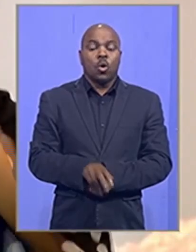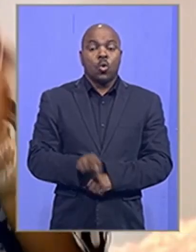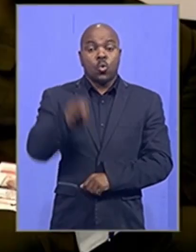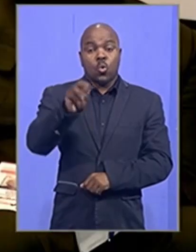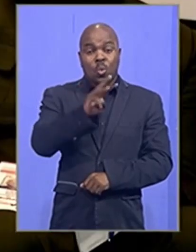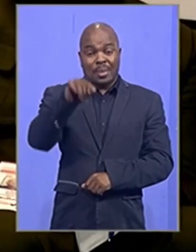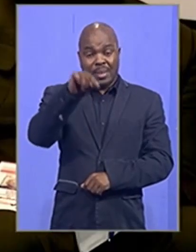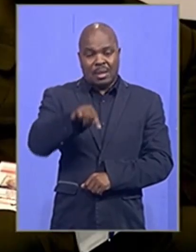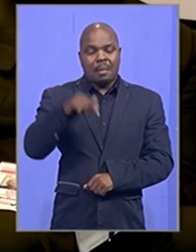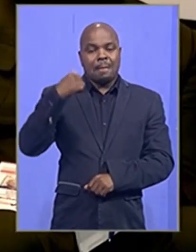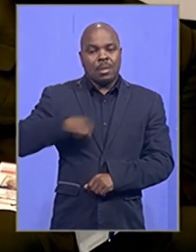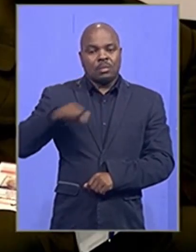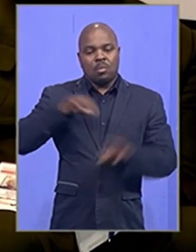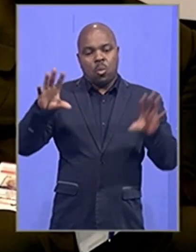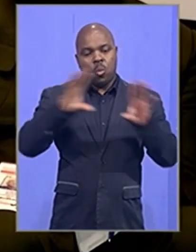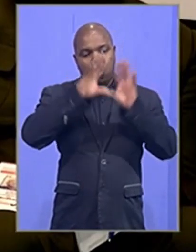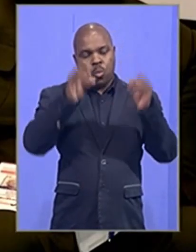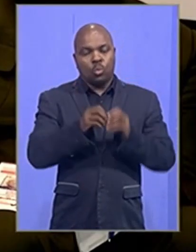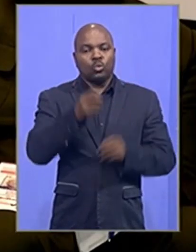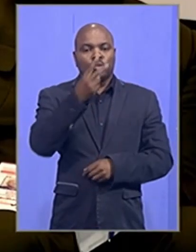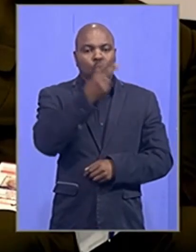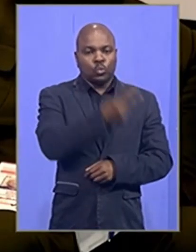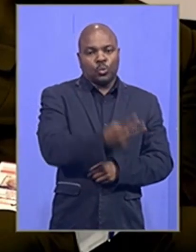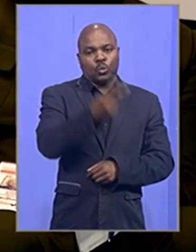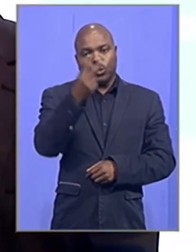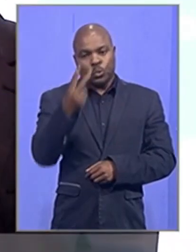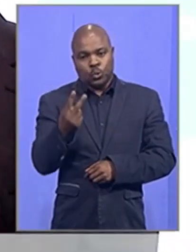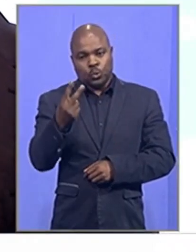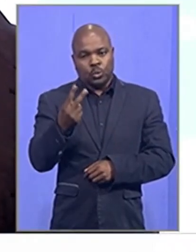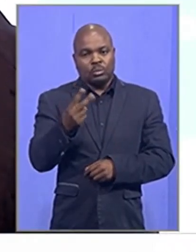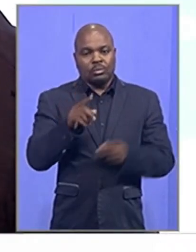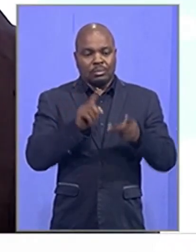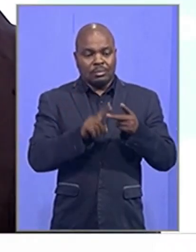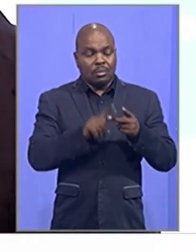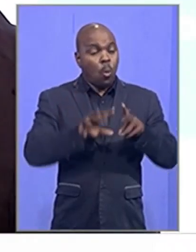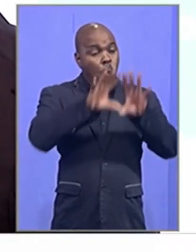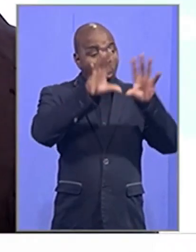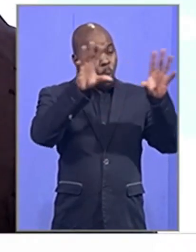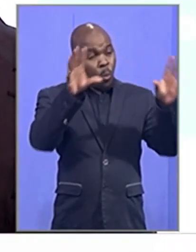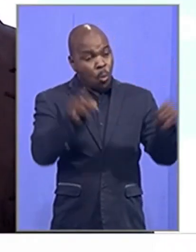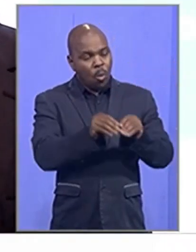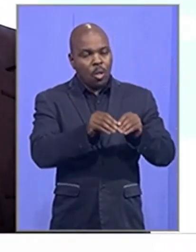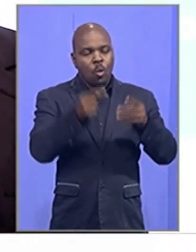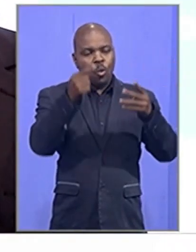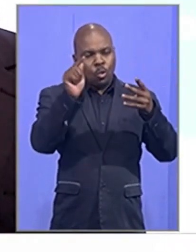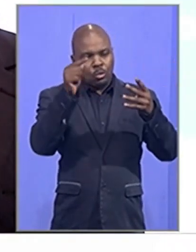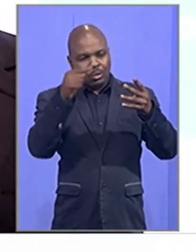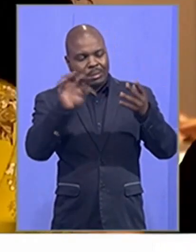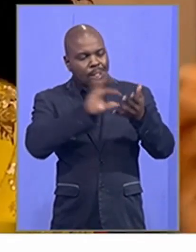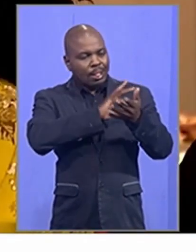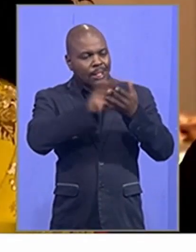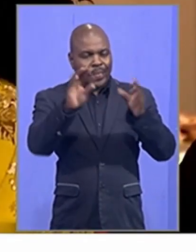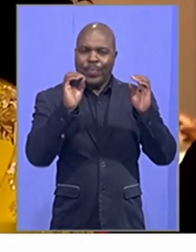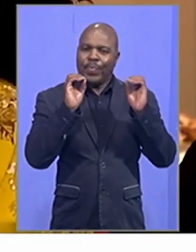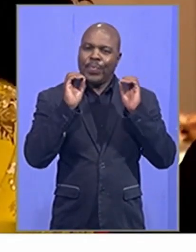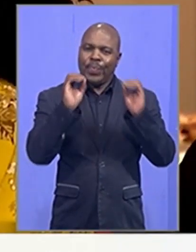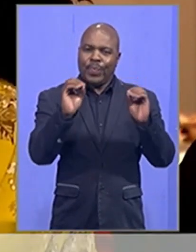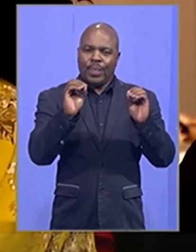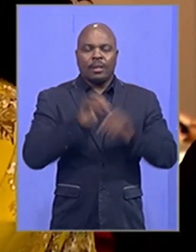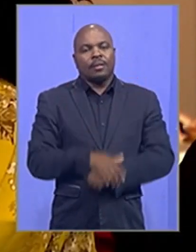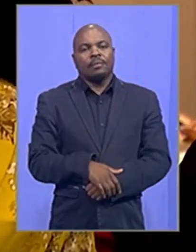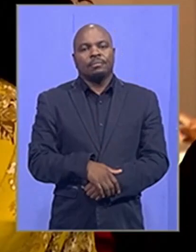Northwest e na le bomasepala ba 22 mme haula le mong ya fumaneng tekolo e hlwekileng ya dibuka tsa ditjhelete